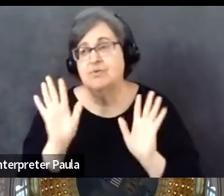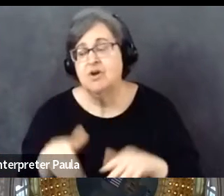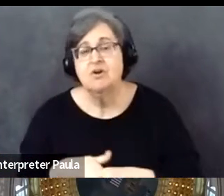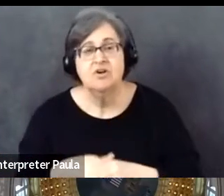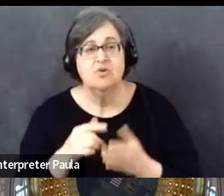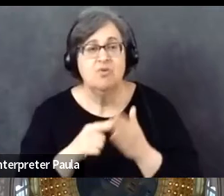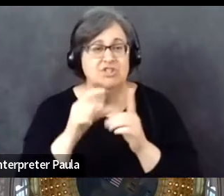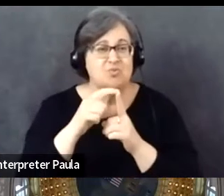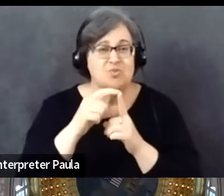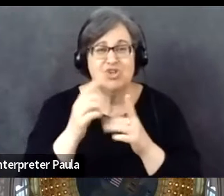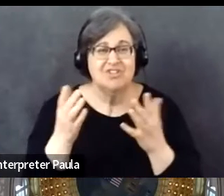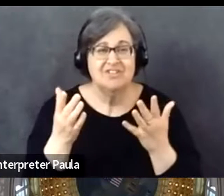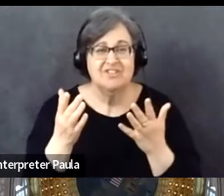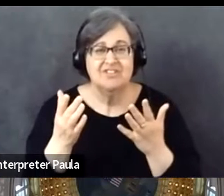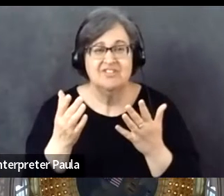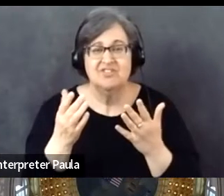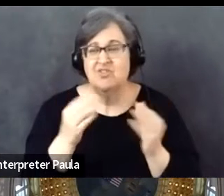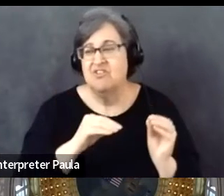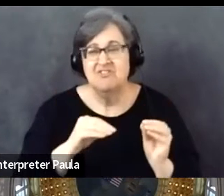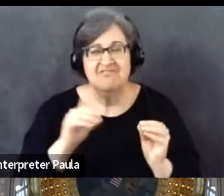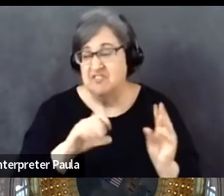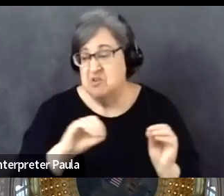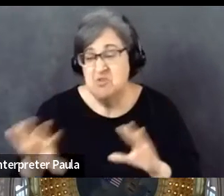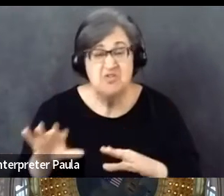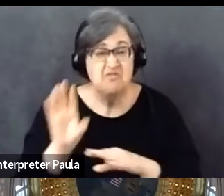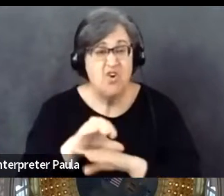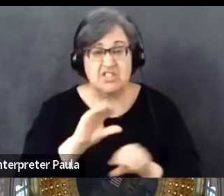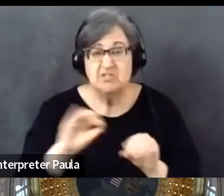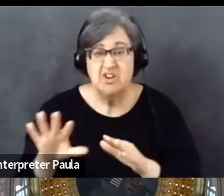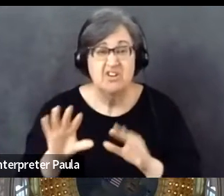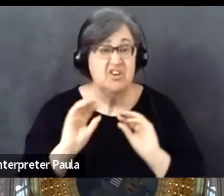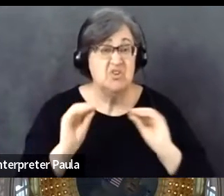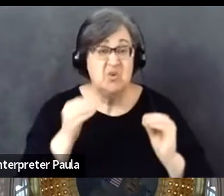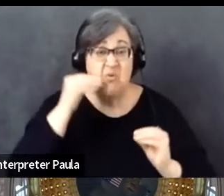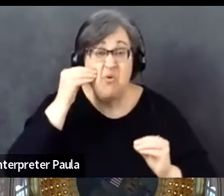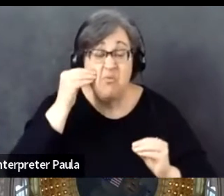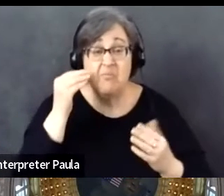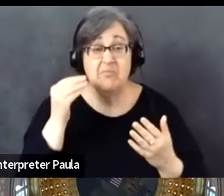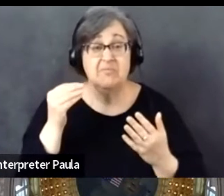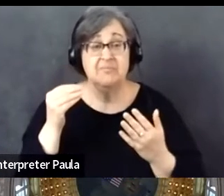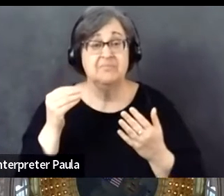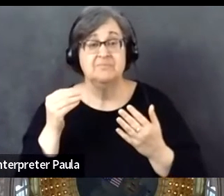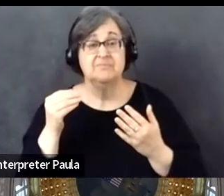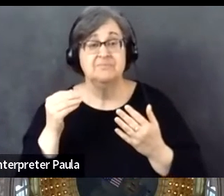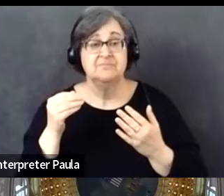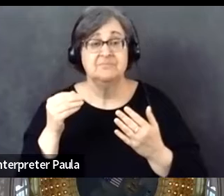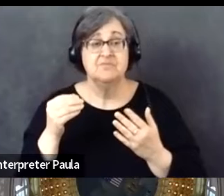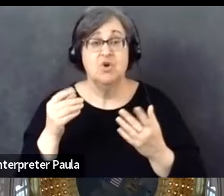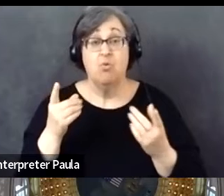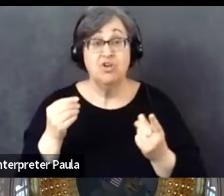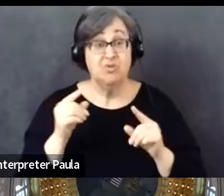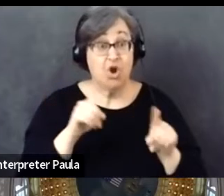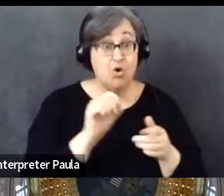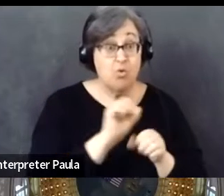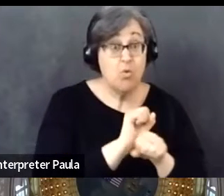what the word would be. I mean, dislocated, homeless. I mean, because it's like what do I do? Go to